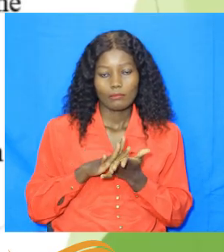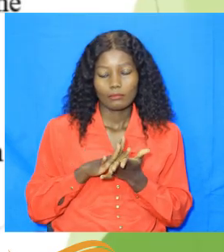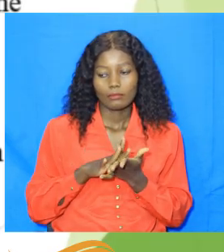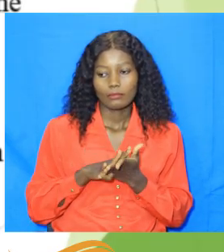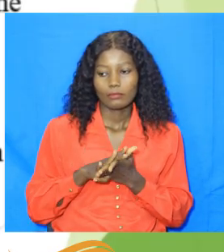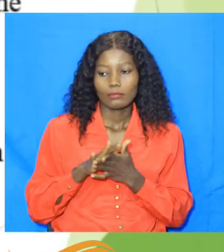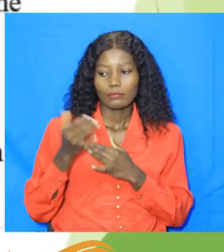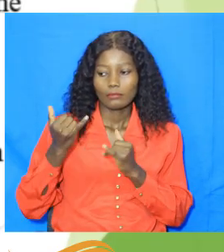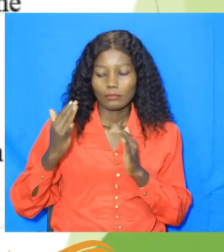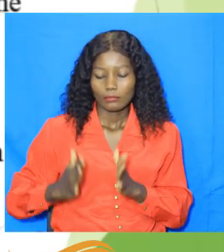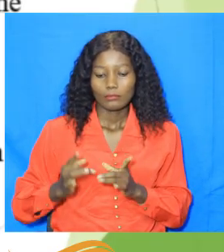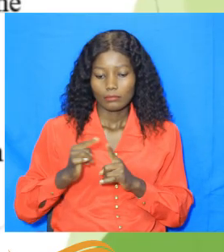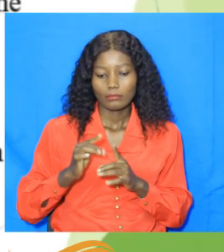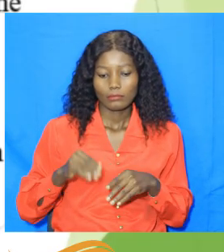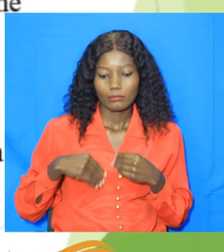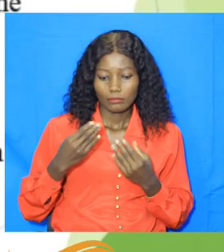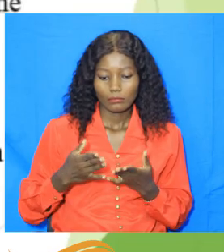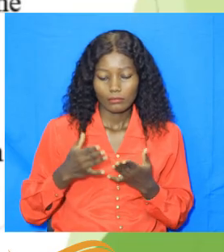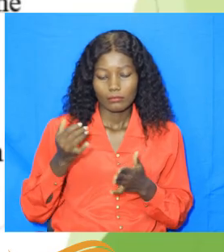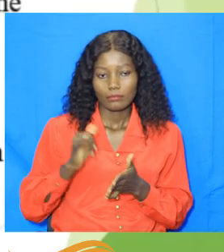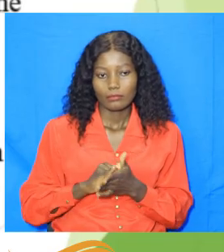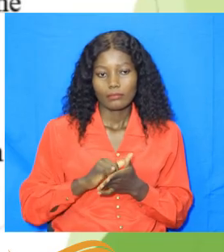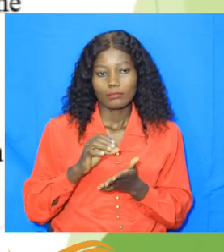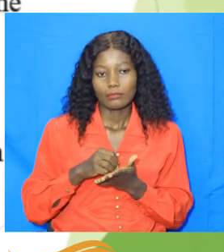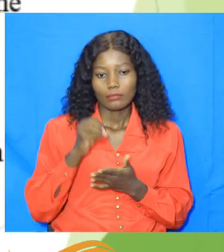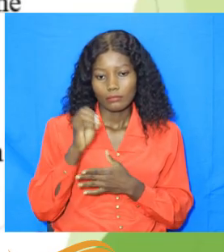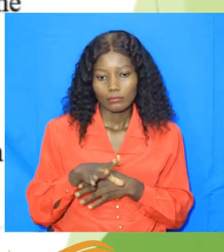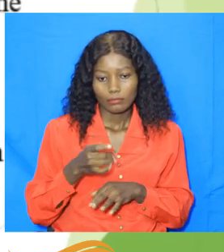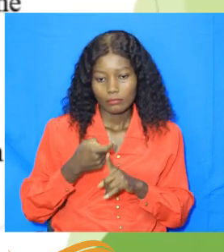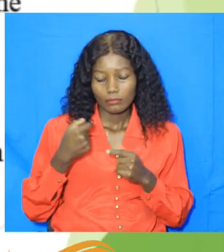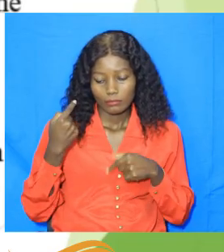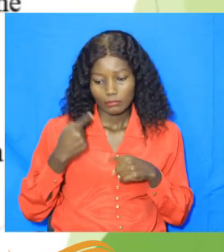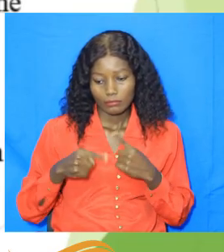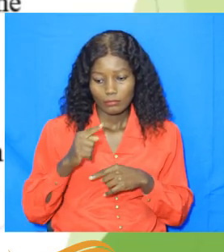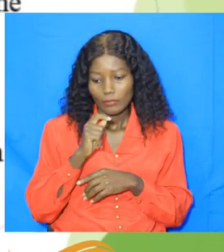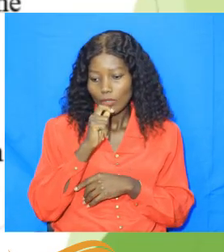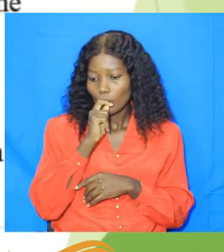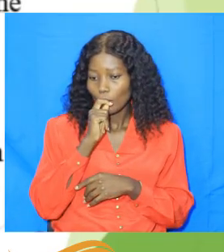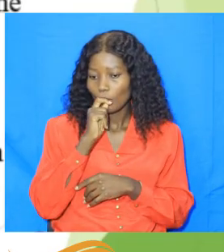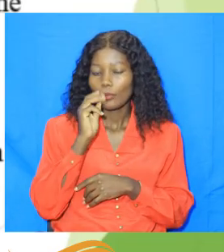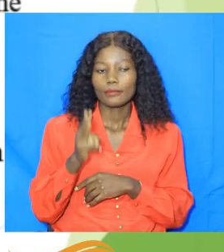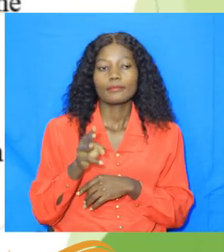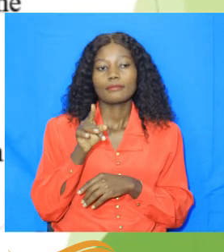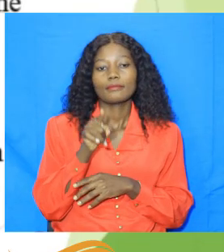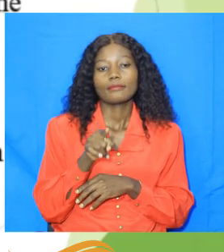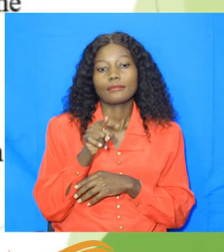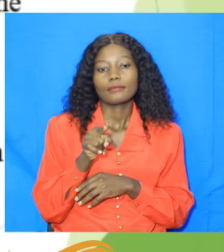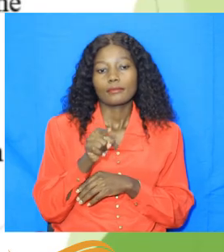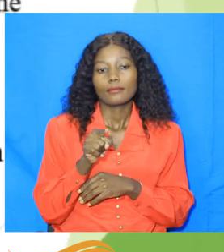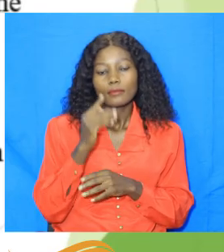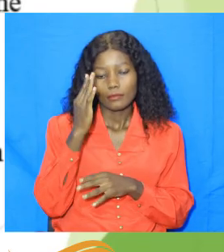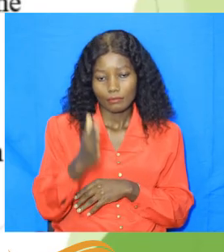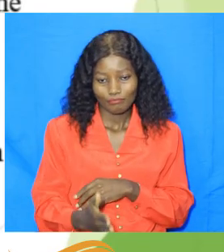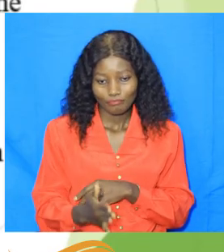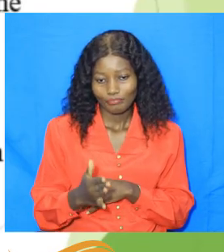For athletes to be given that Shikaku, the referee will point straight to the point of that